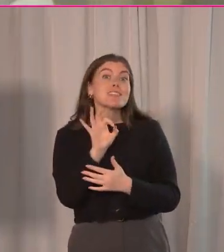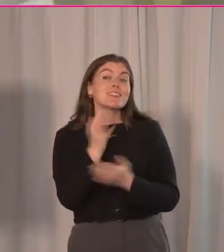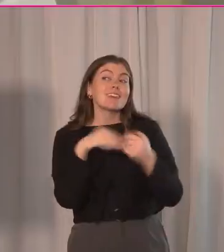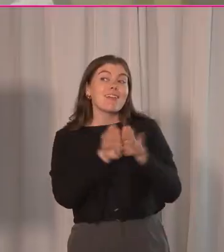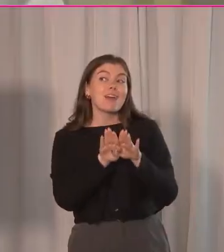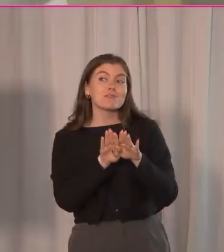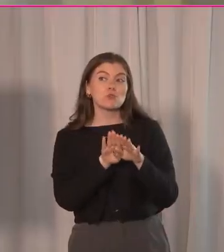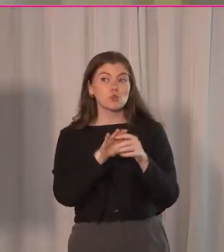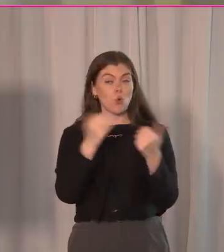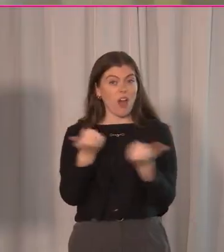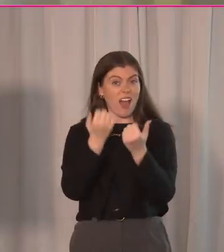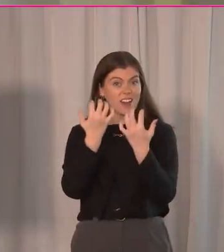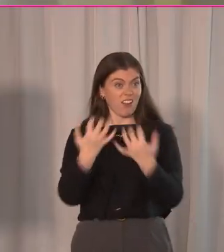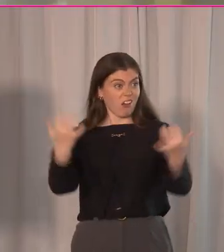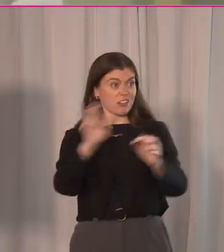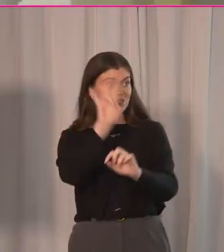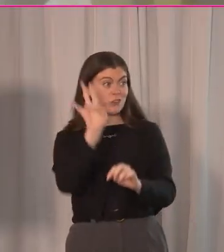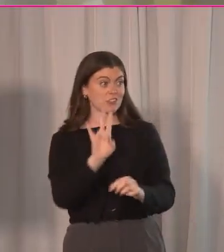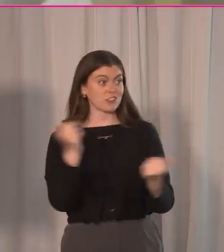panel from our audience?